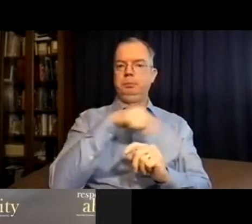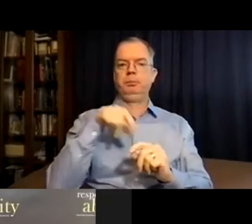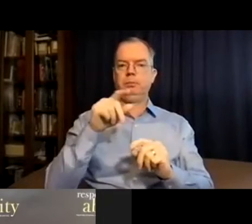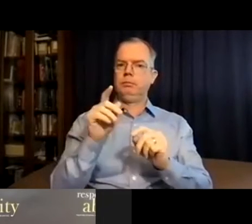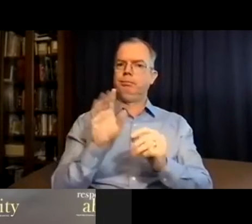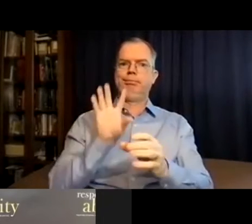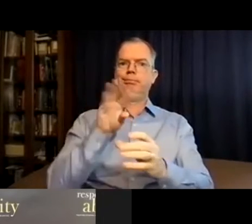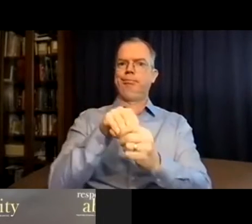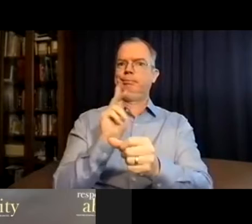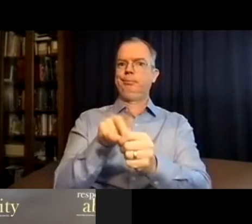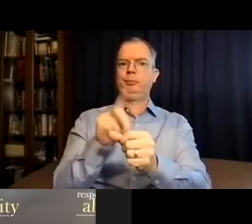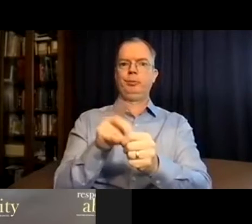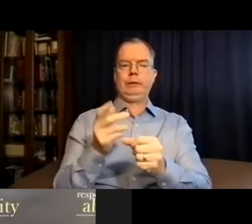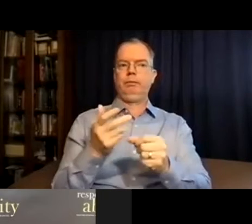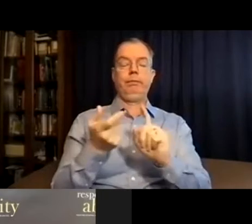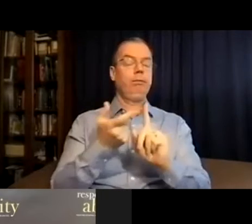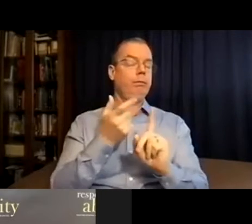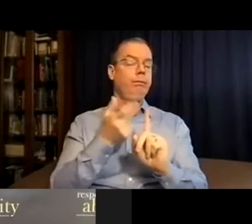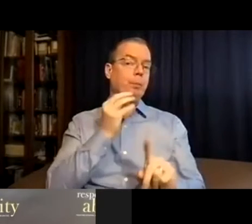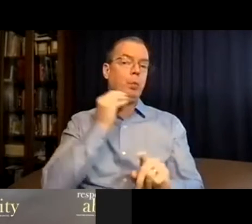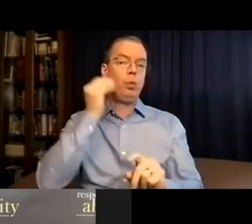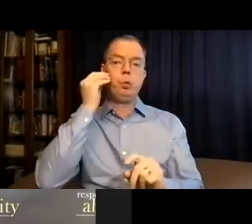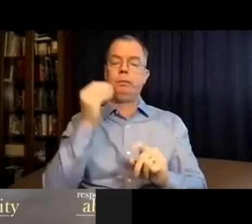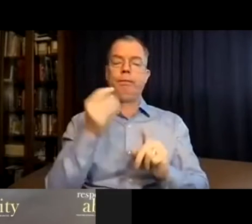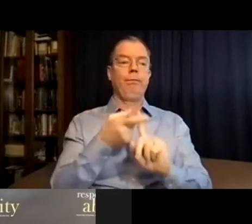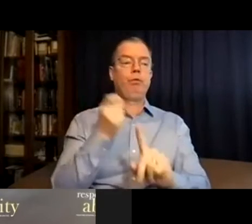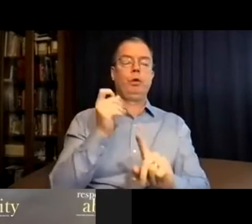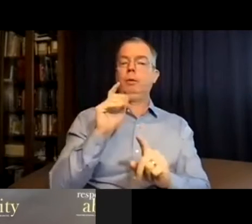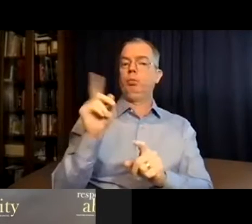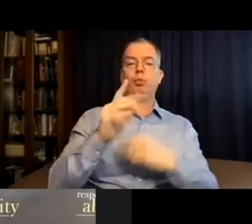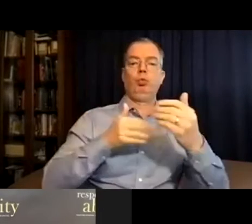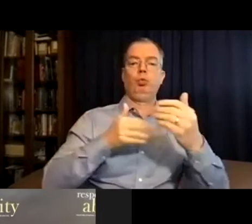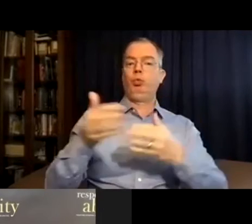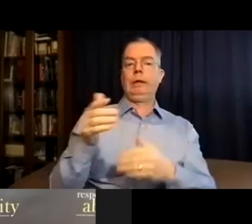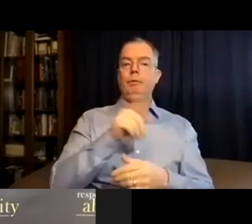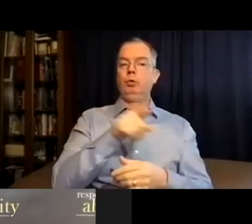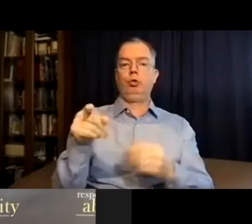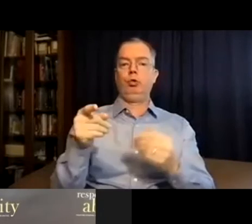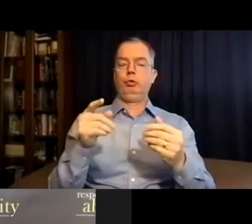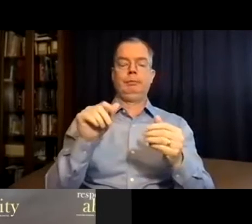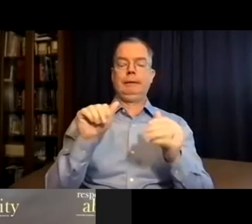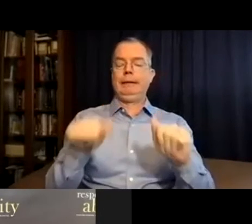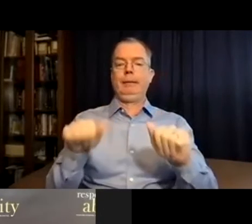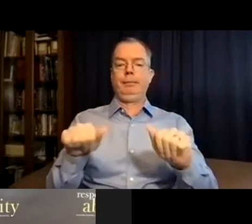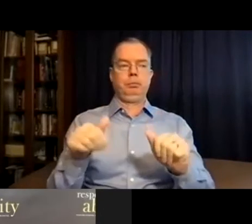different disabilities to get access. It's a lot easier from home,